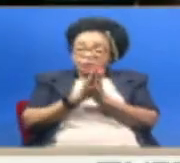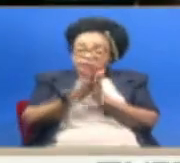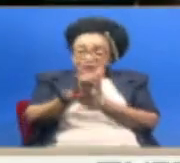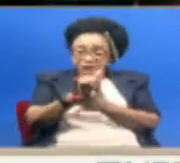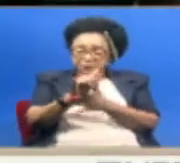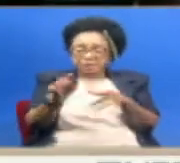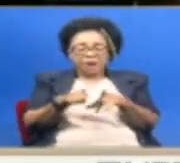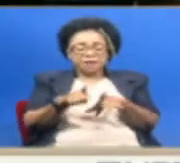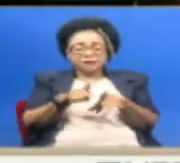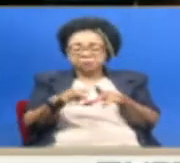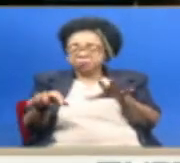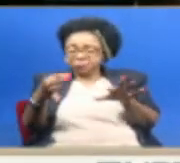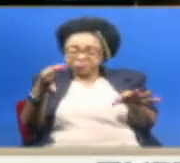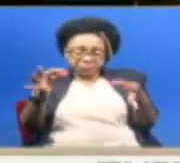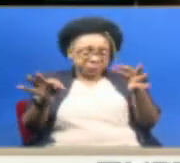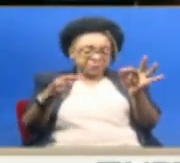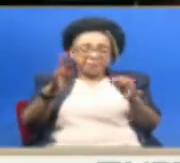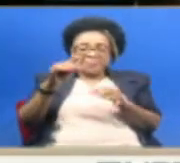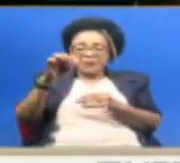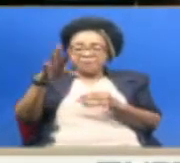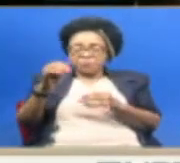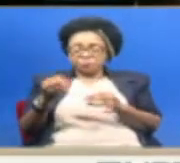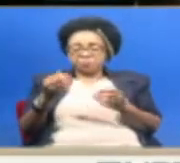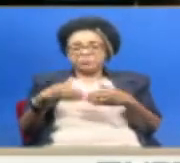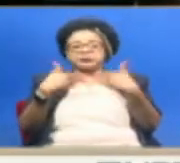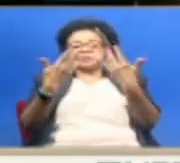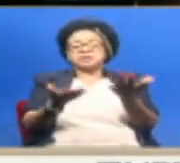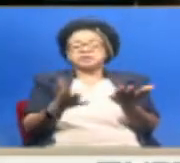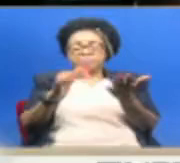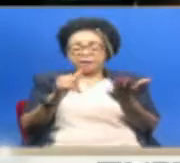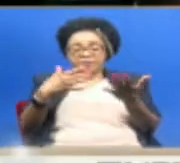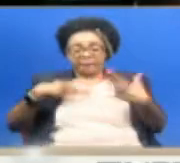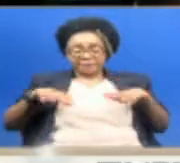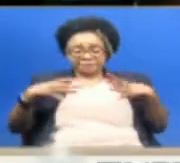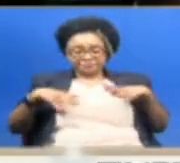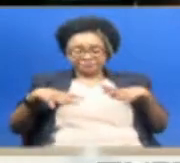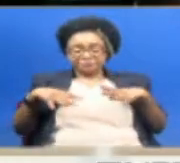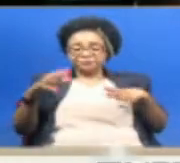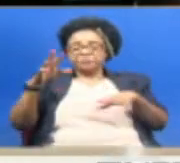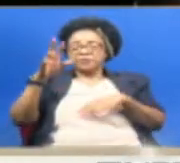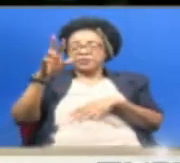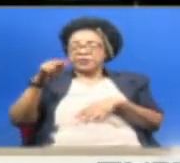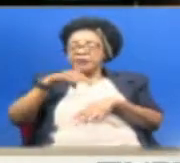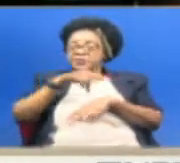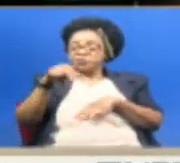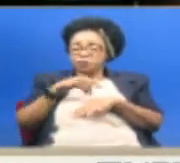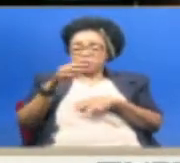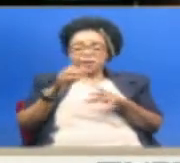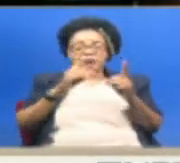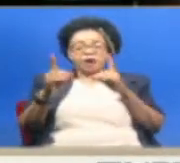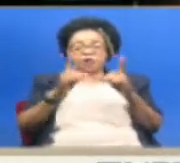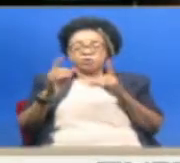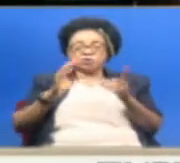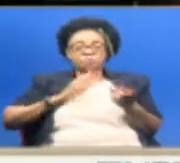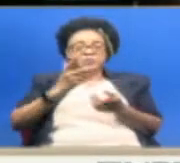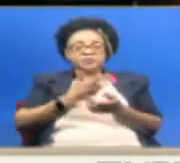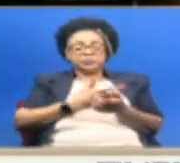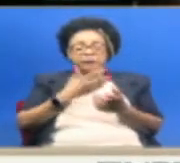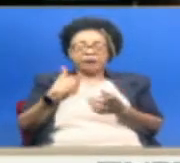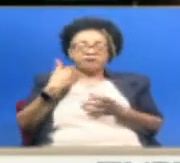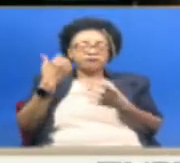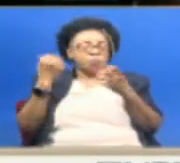unpack memoranda presented by the citizenry, the National Dialogue Committee is also faced with a Herculean task, that of